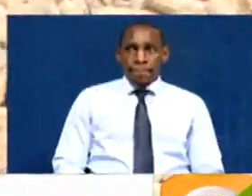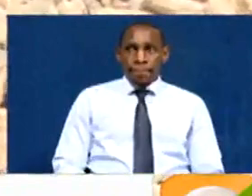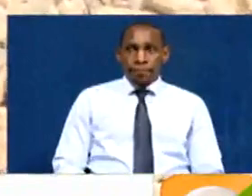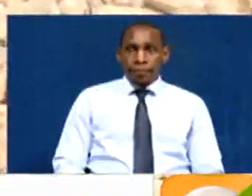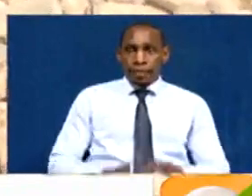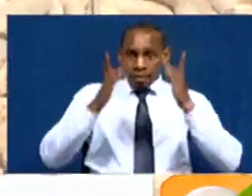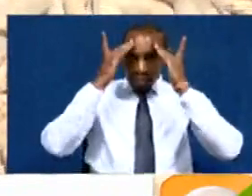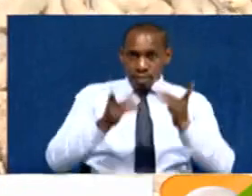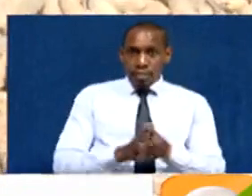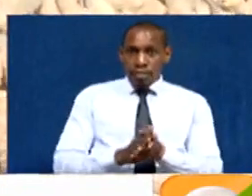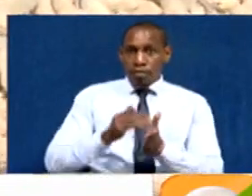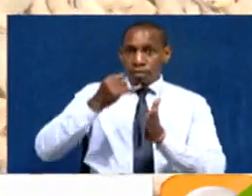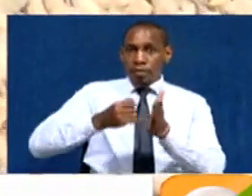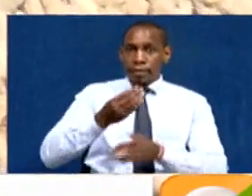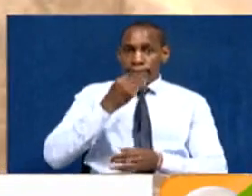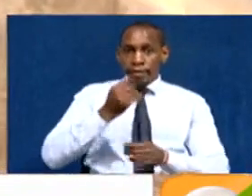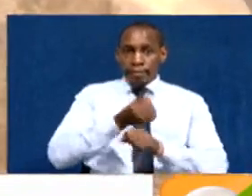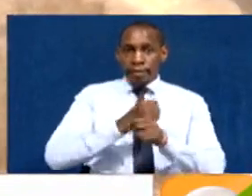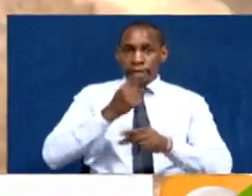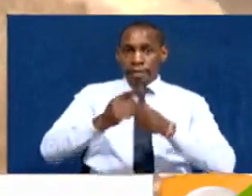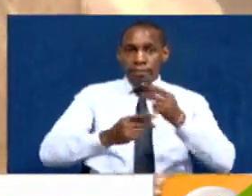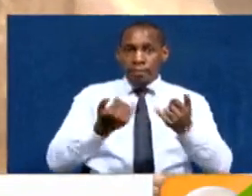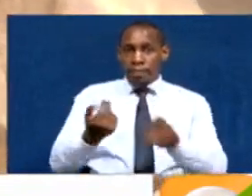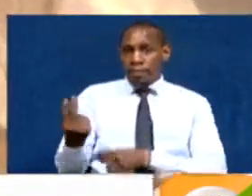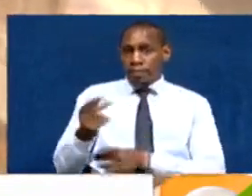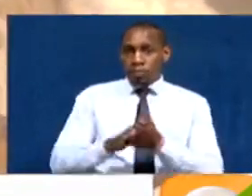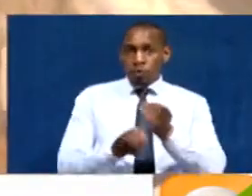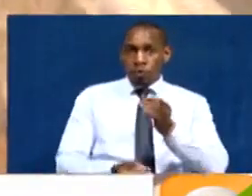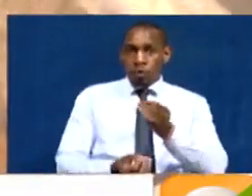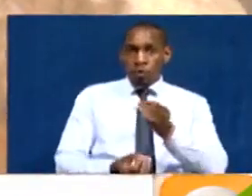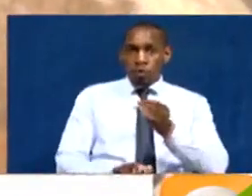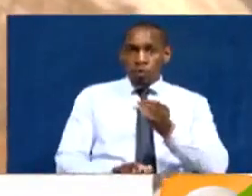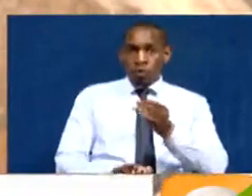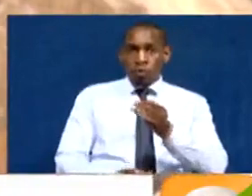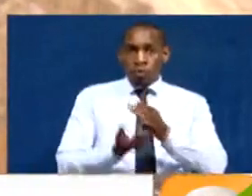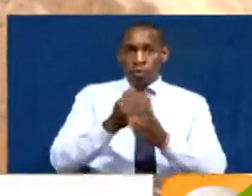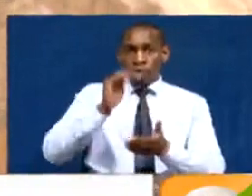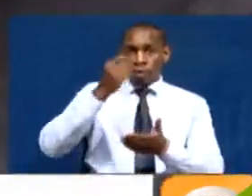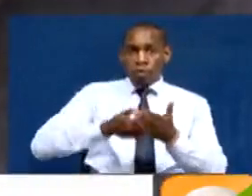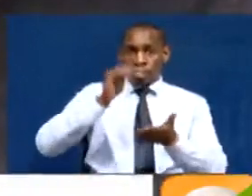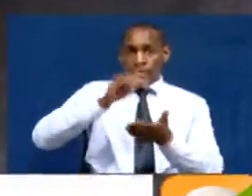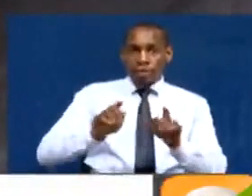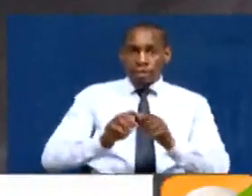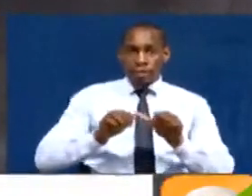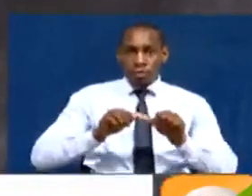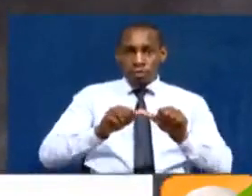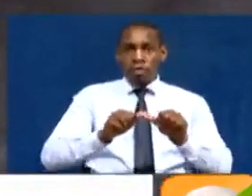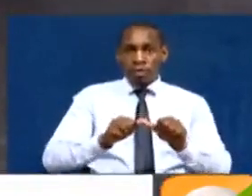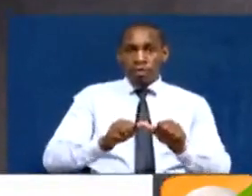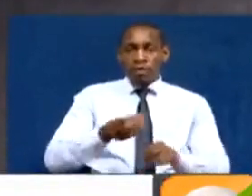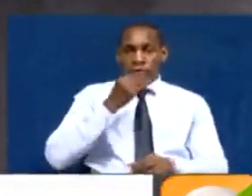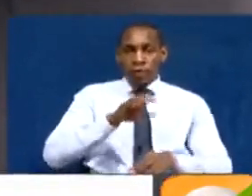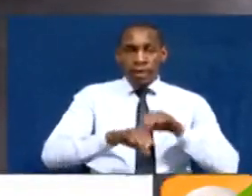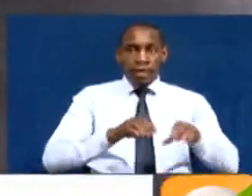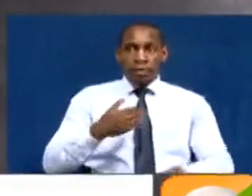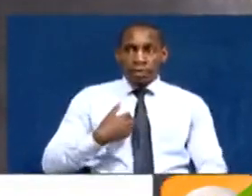A decision to mechanize the feed making process has seen the couple reduce production costs and ensure constant supply of dairy meal for the